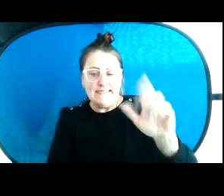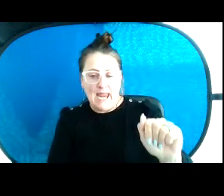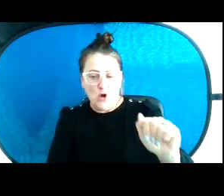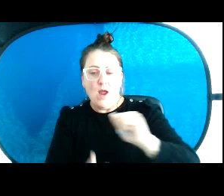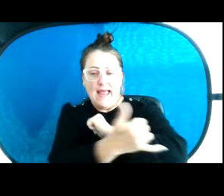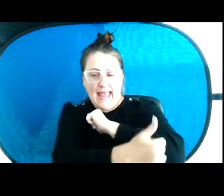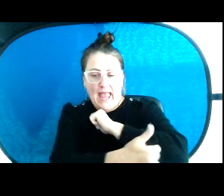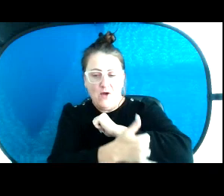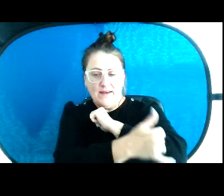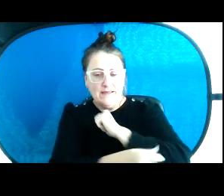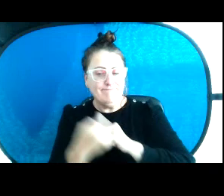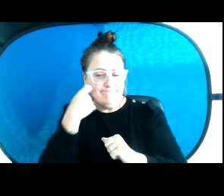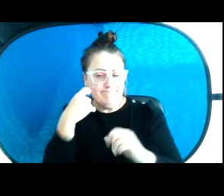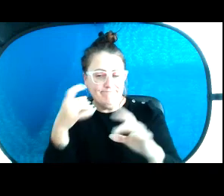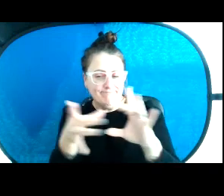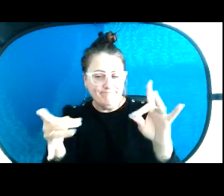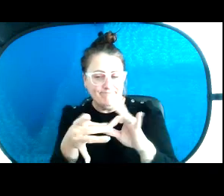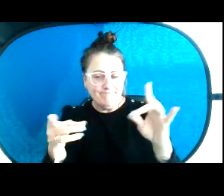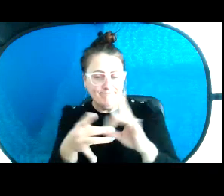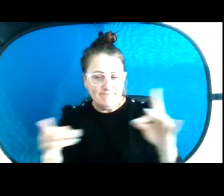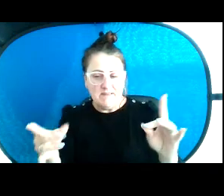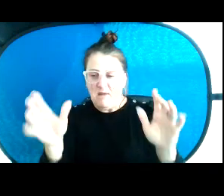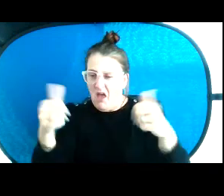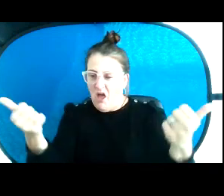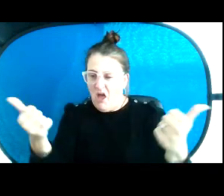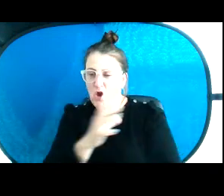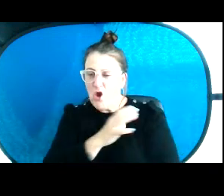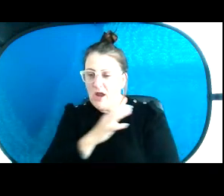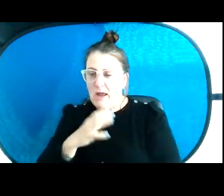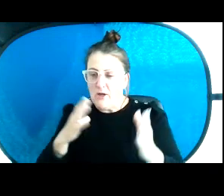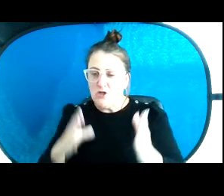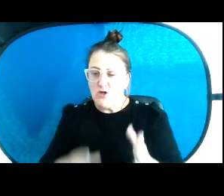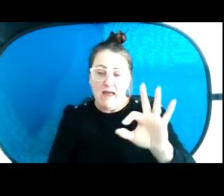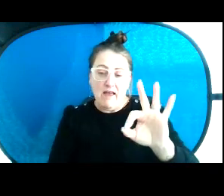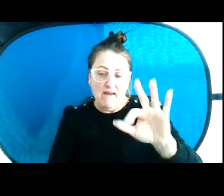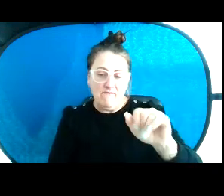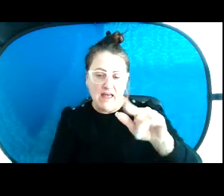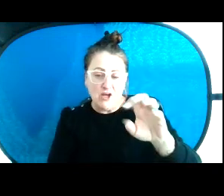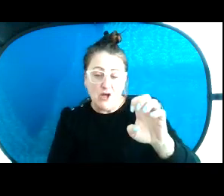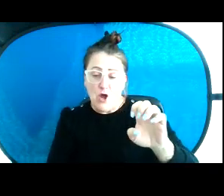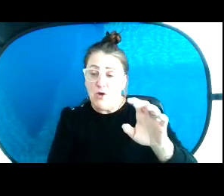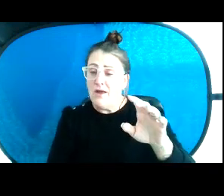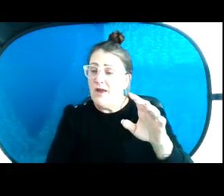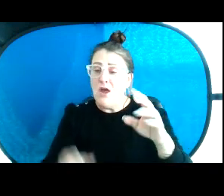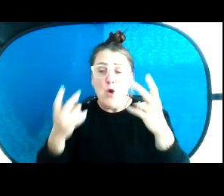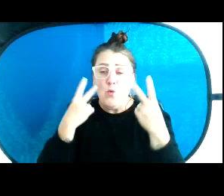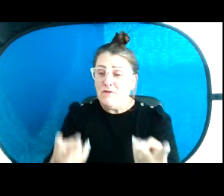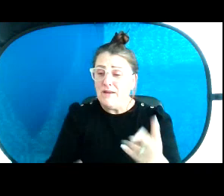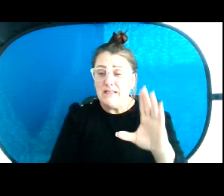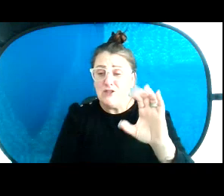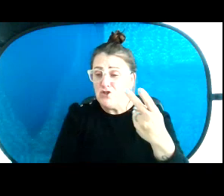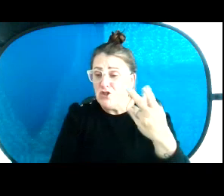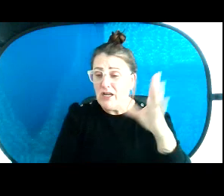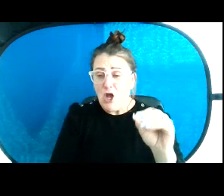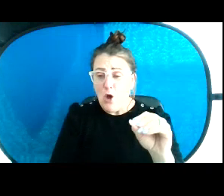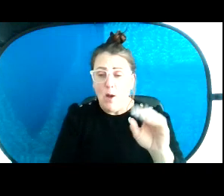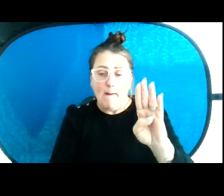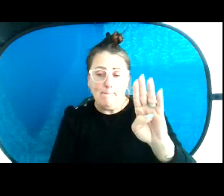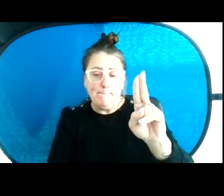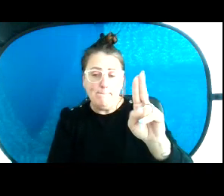was stated with my fellow commissioners, Falcone, Eager, and Mann, we visited Chico and Butte County.